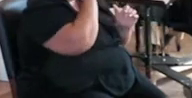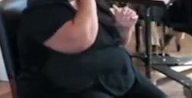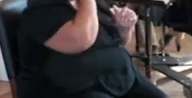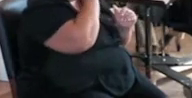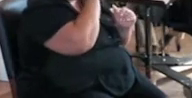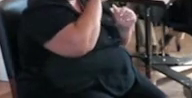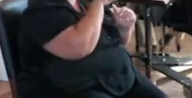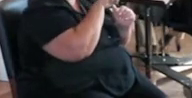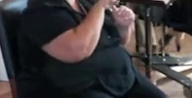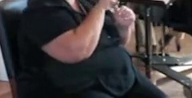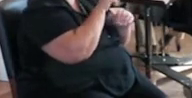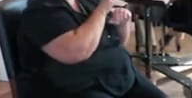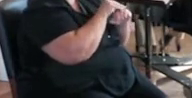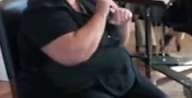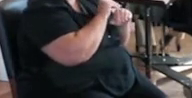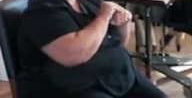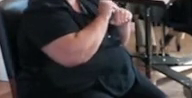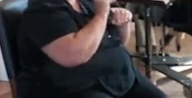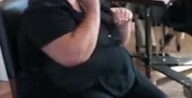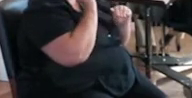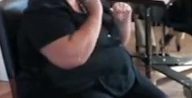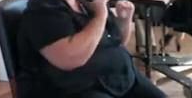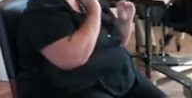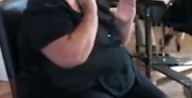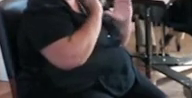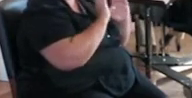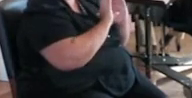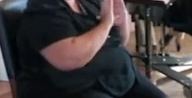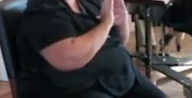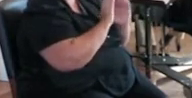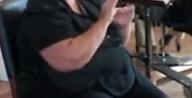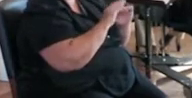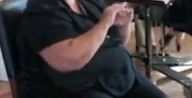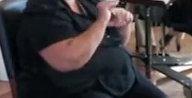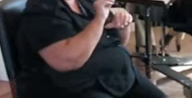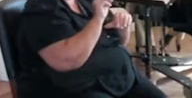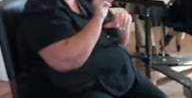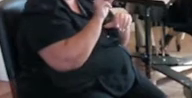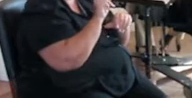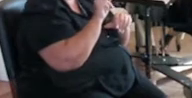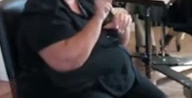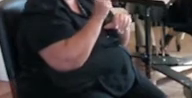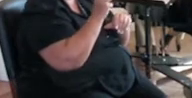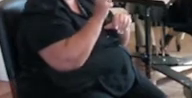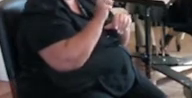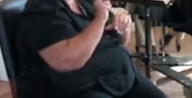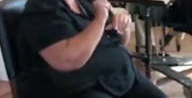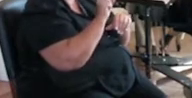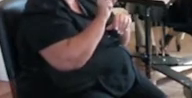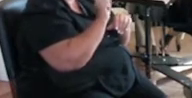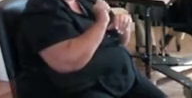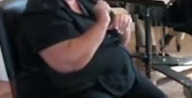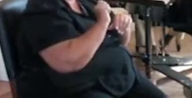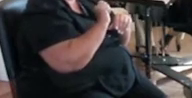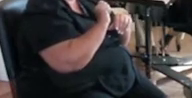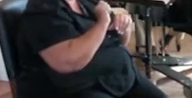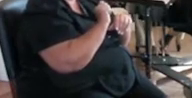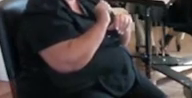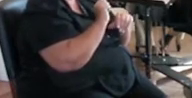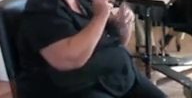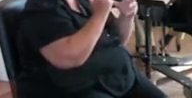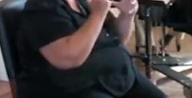going to place our pictures and little mementos on the ofrenda. So if you would like to participate in this community